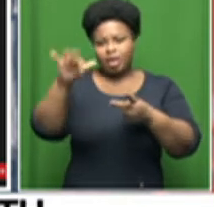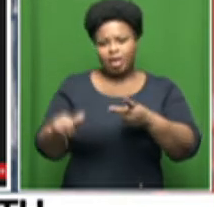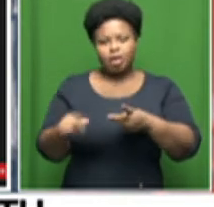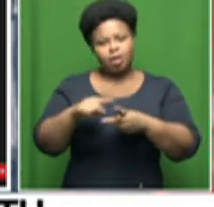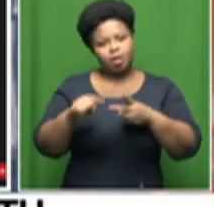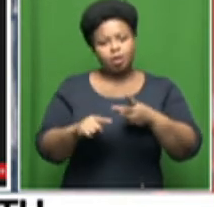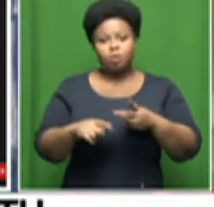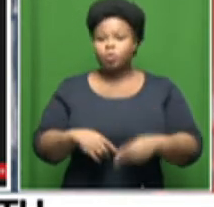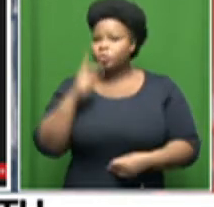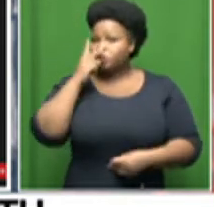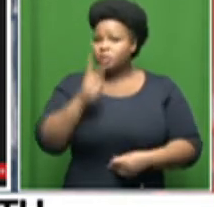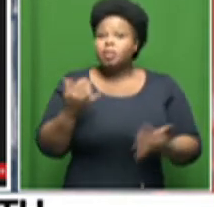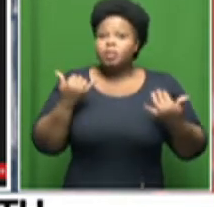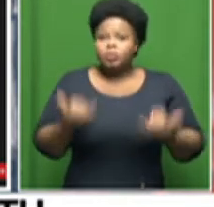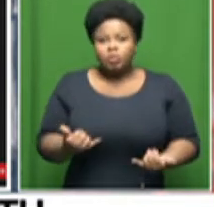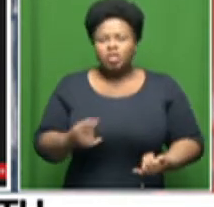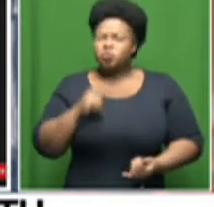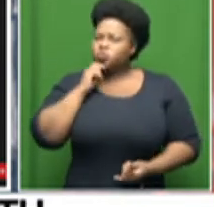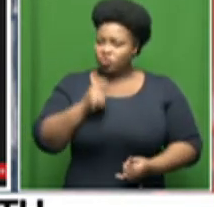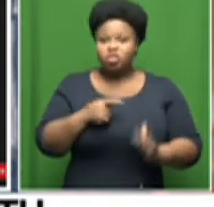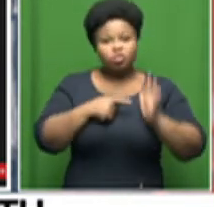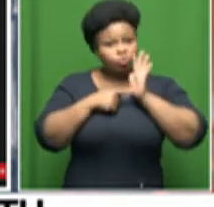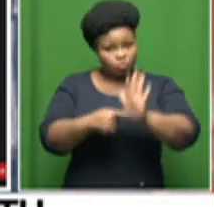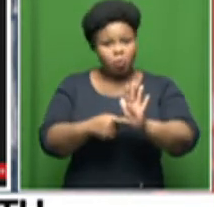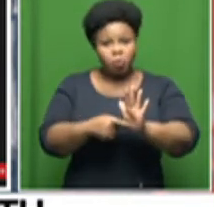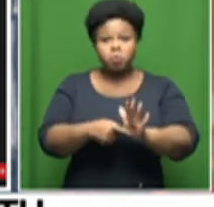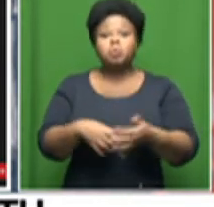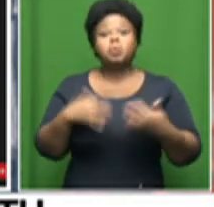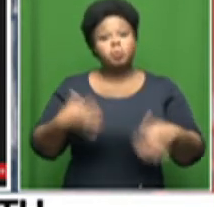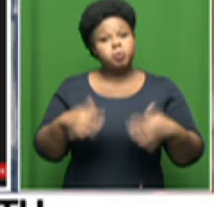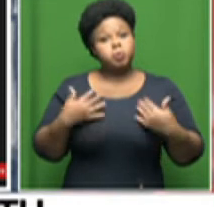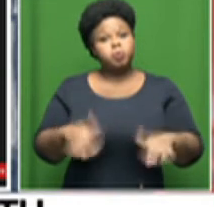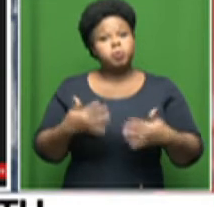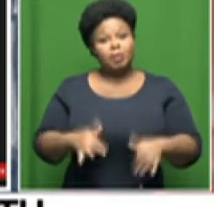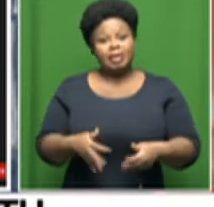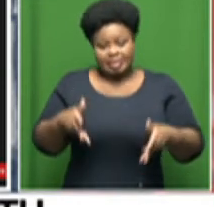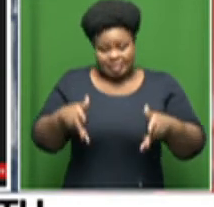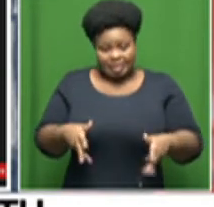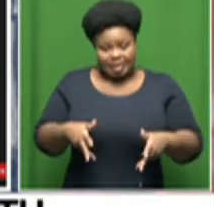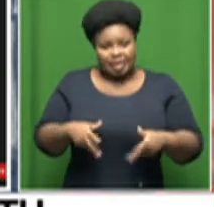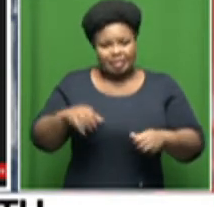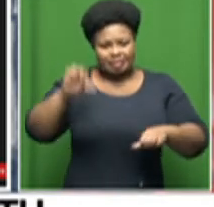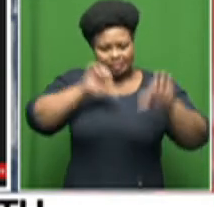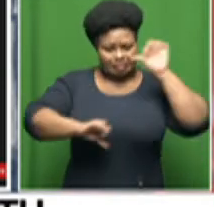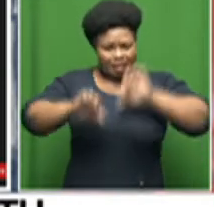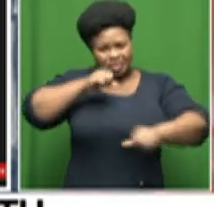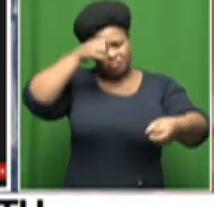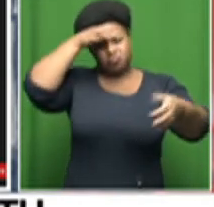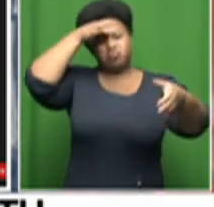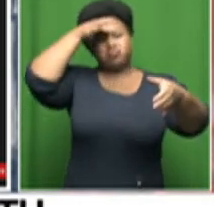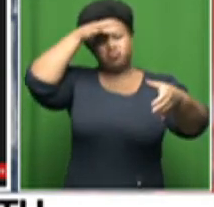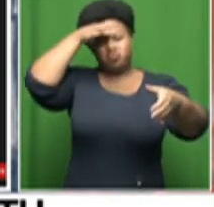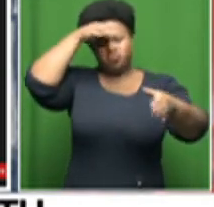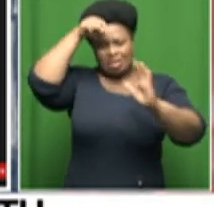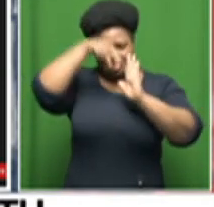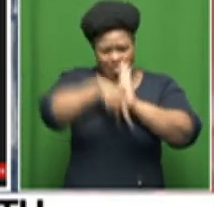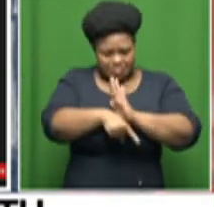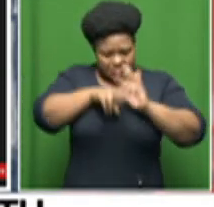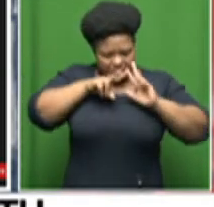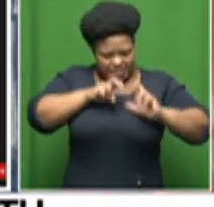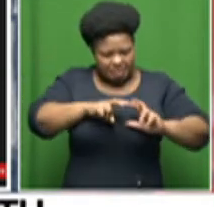tonight really kind of reflects the depth of science which we've got at our disposal. And it's really that depth of science, that